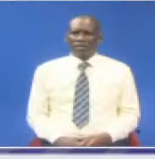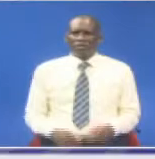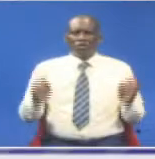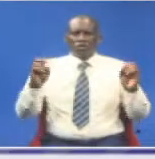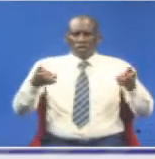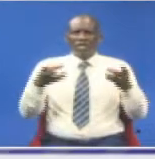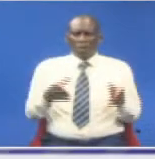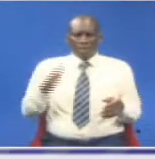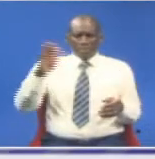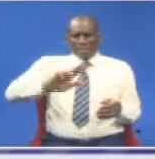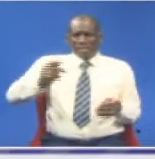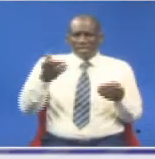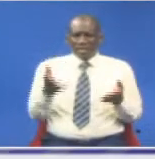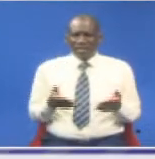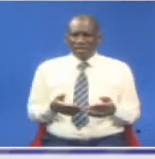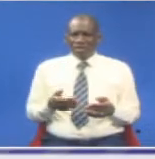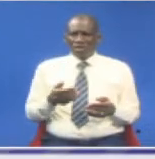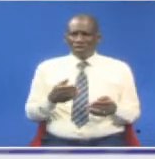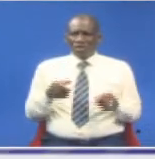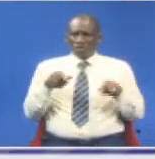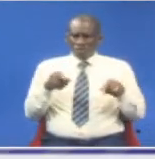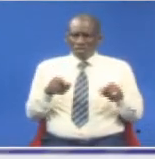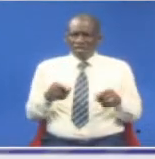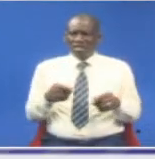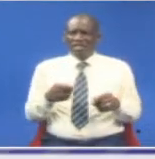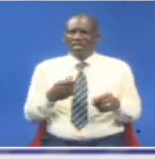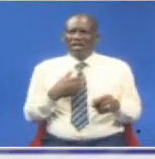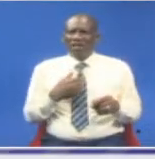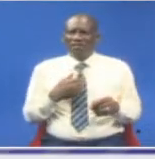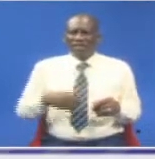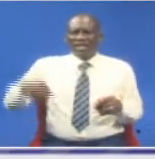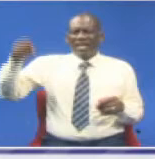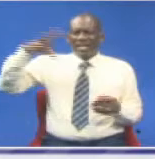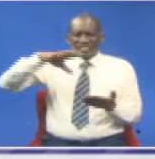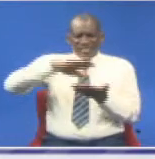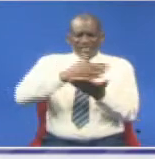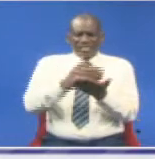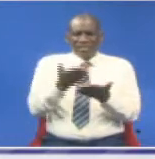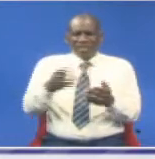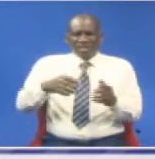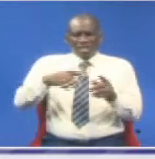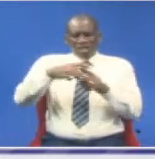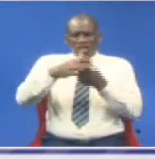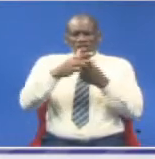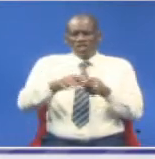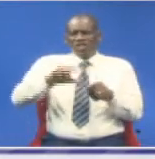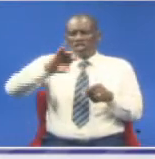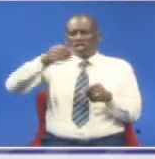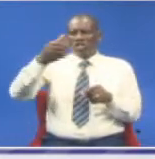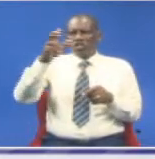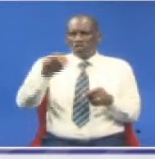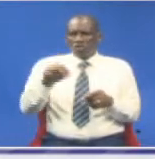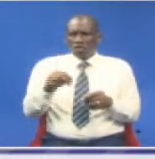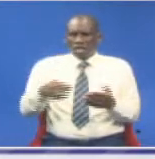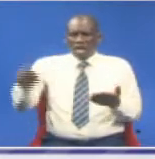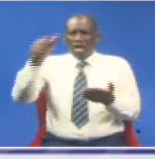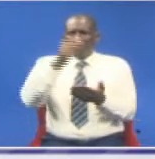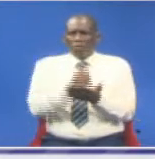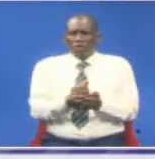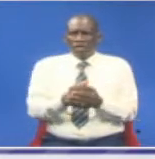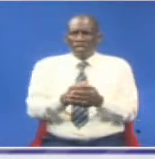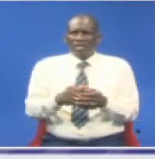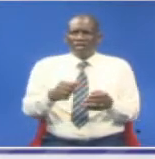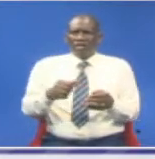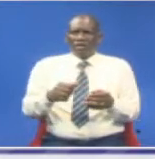All right, now back in Kenya, it has been a day of appointments in the energy sector, with engineer John Muoki Mativo appointed managing